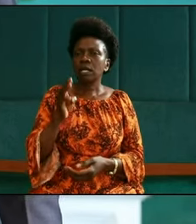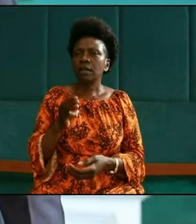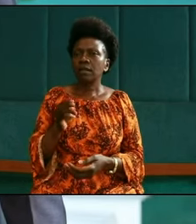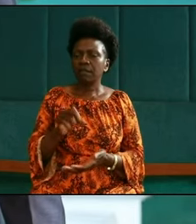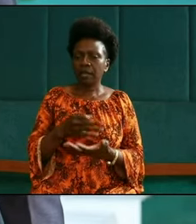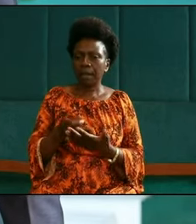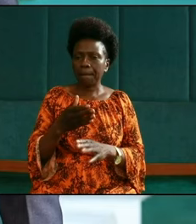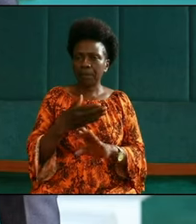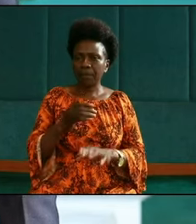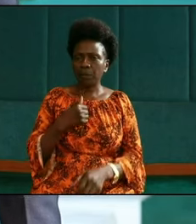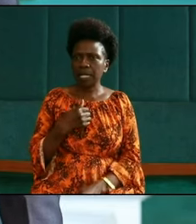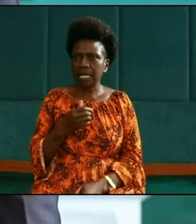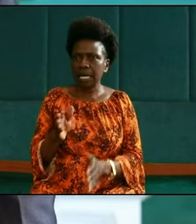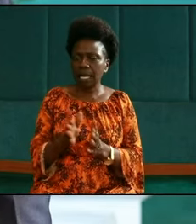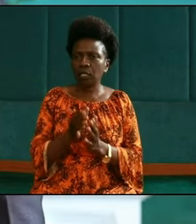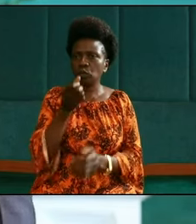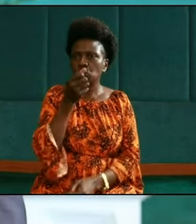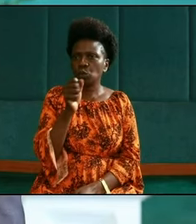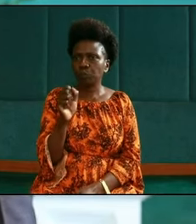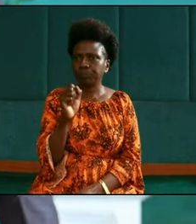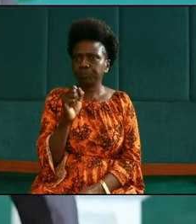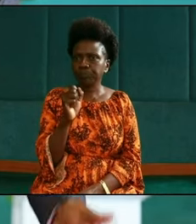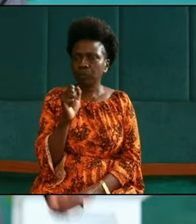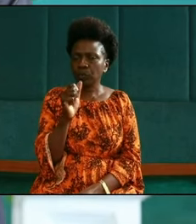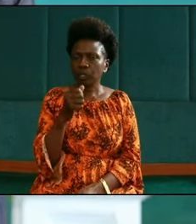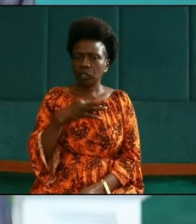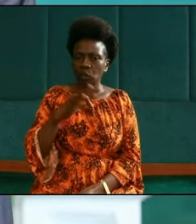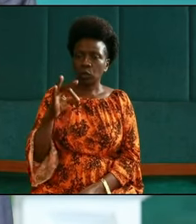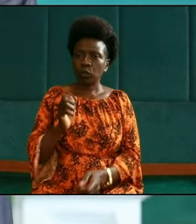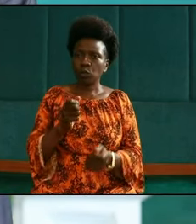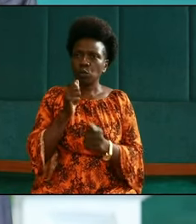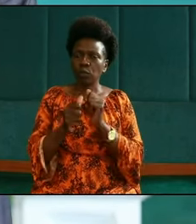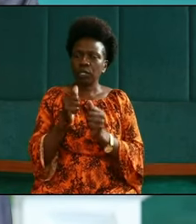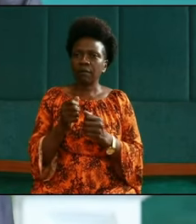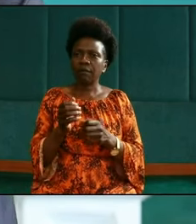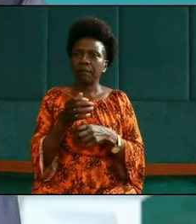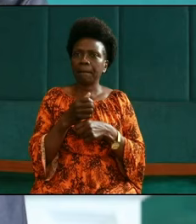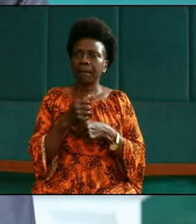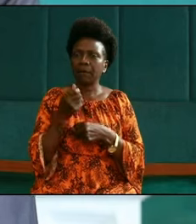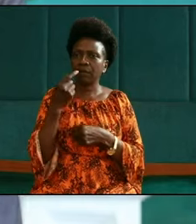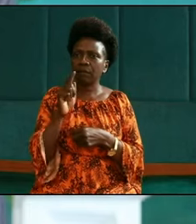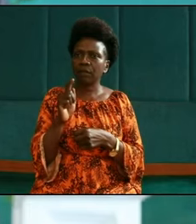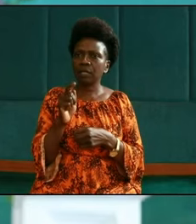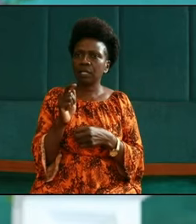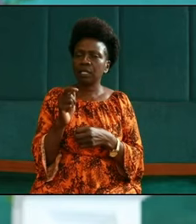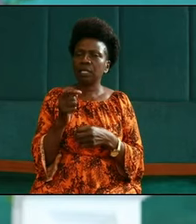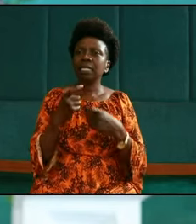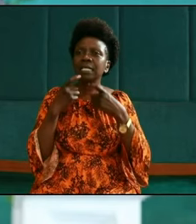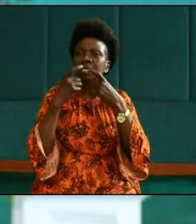fail before me, and the souls which I have made, for the